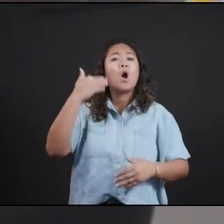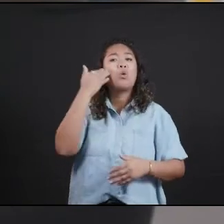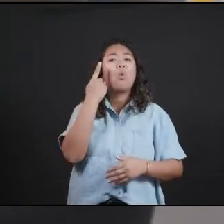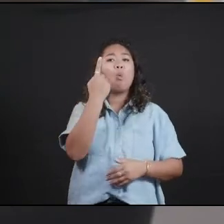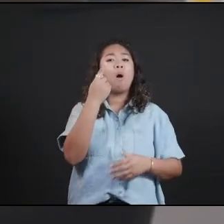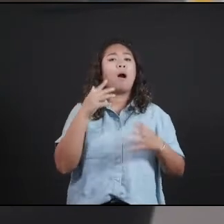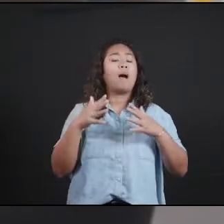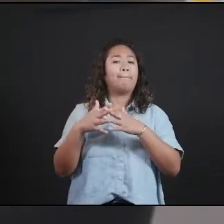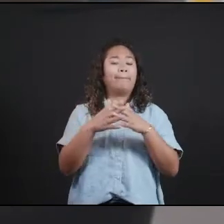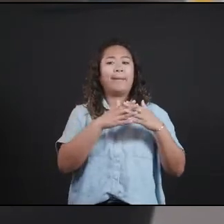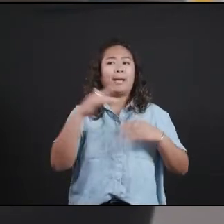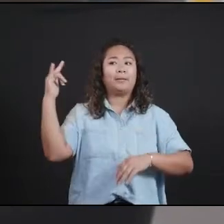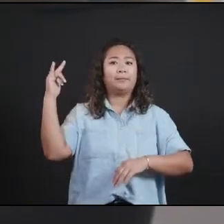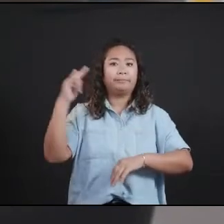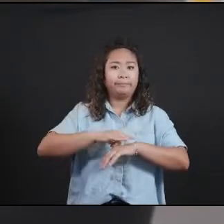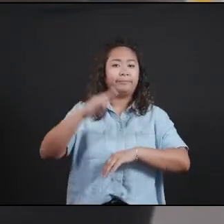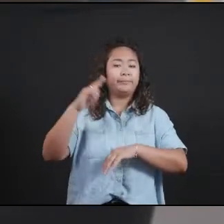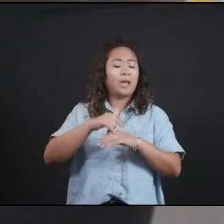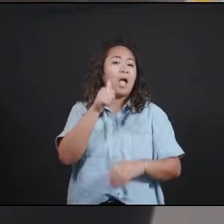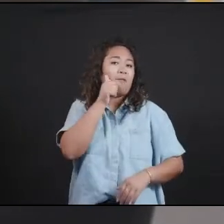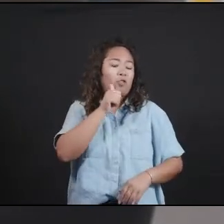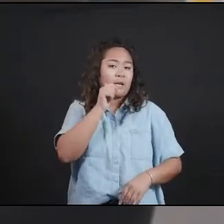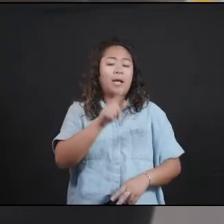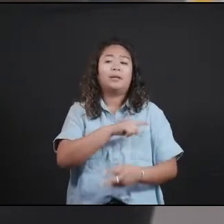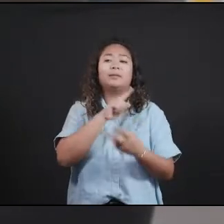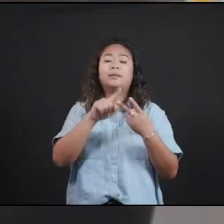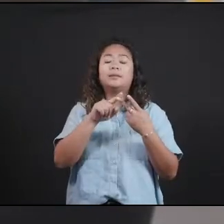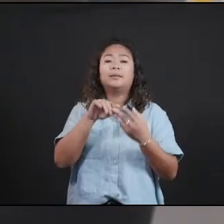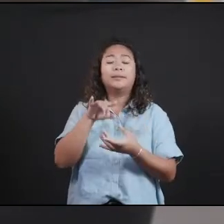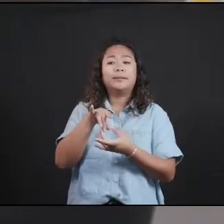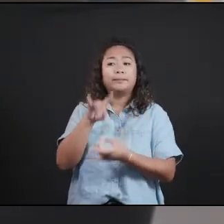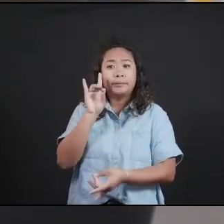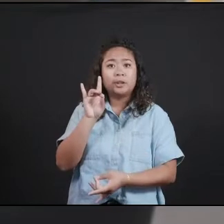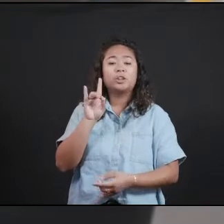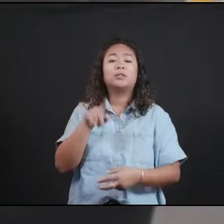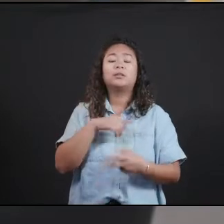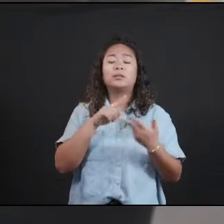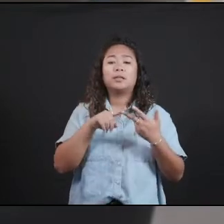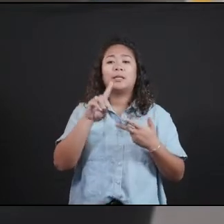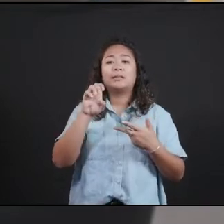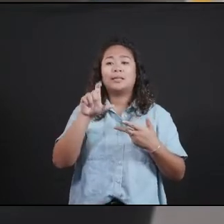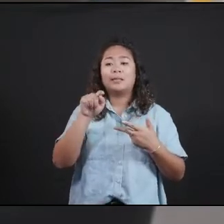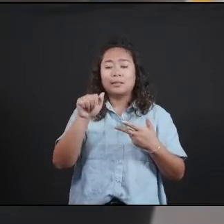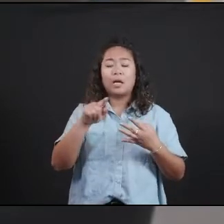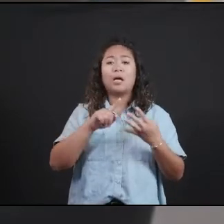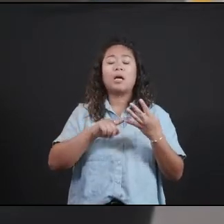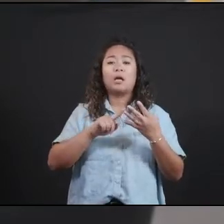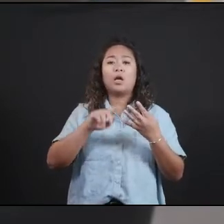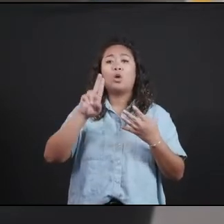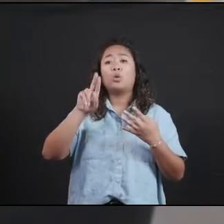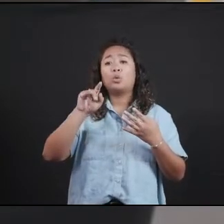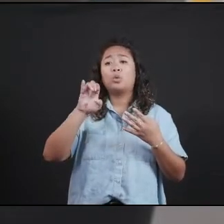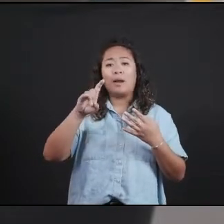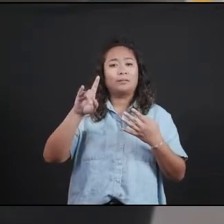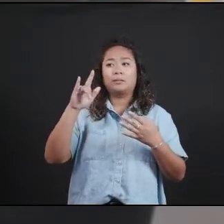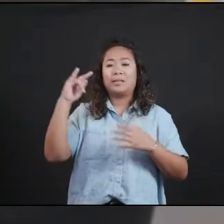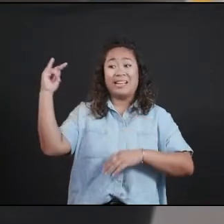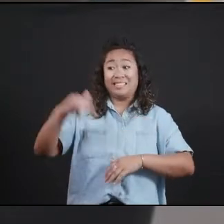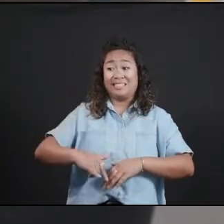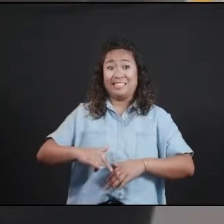Good afternoon. This is Emily Matson with USVI News. I, too, would like to express my condolences to the family of the man who died